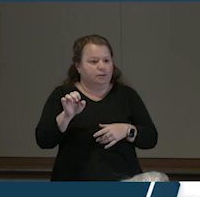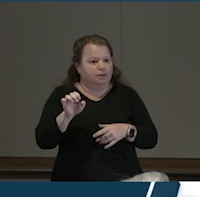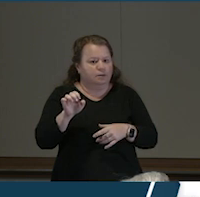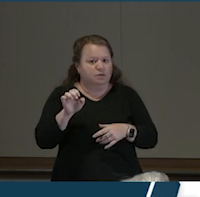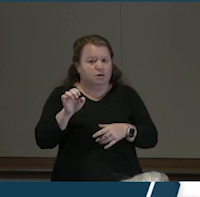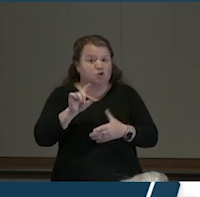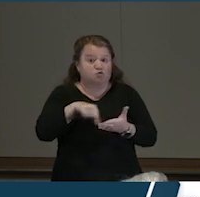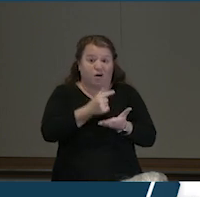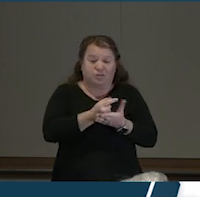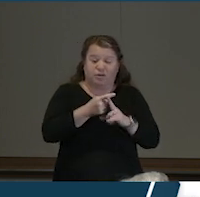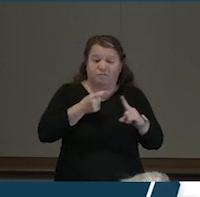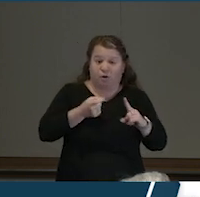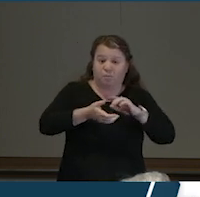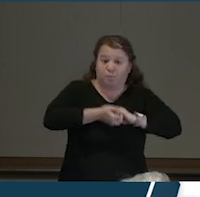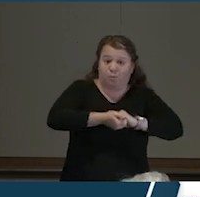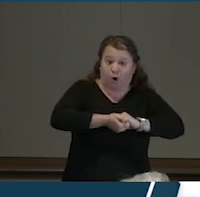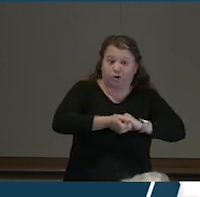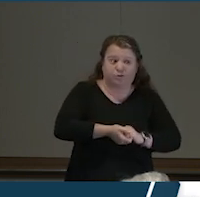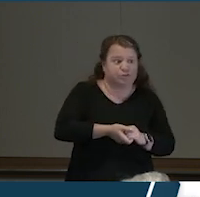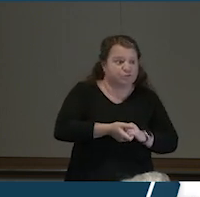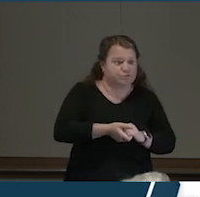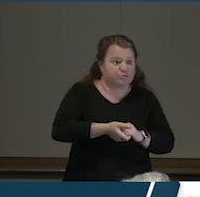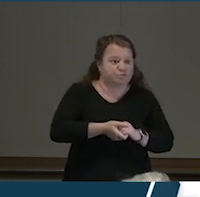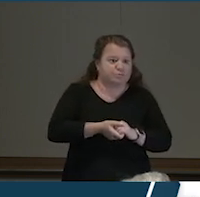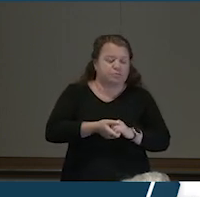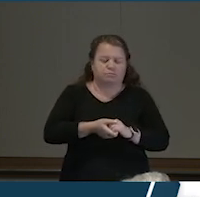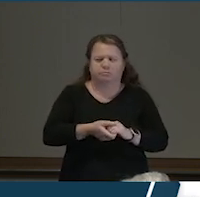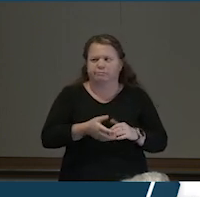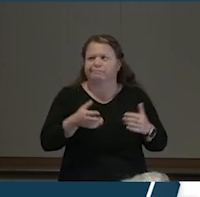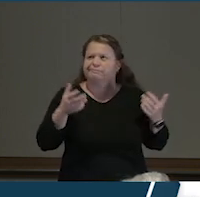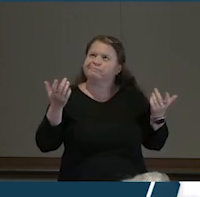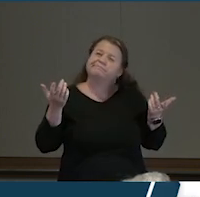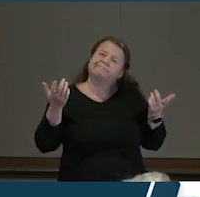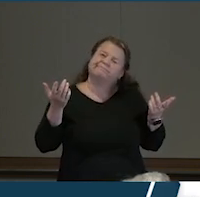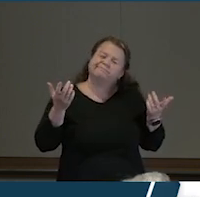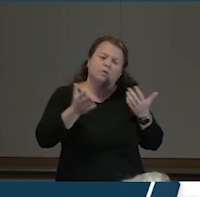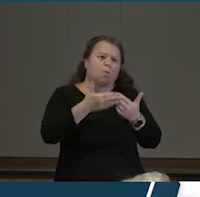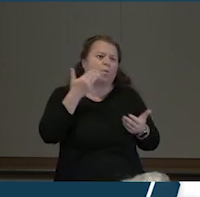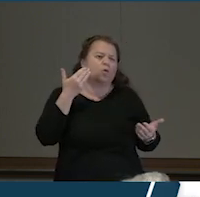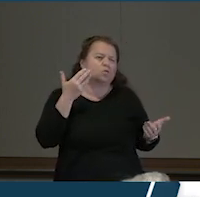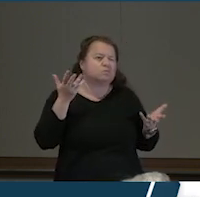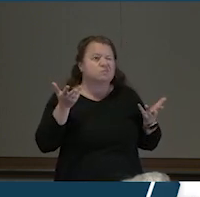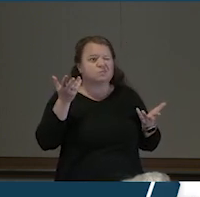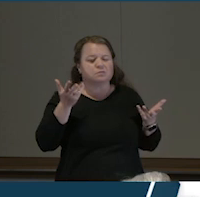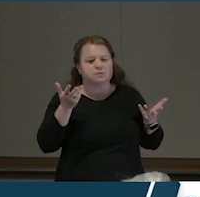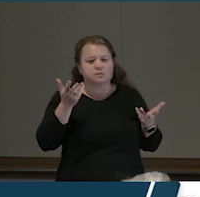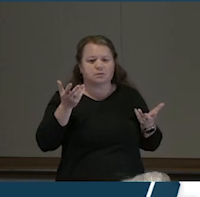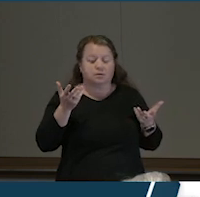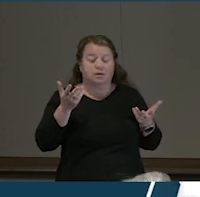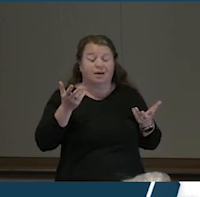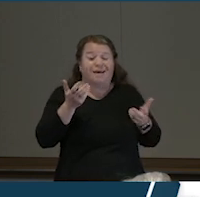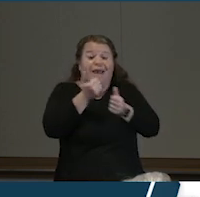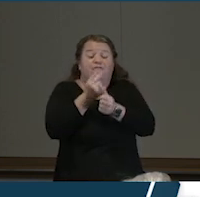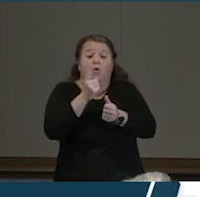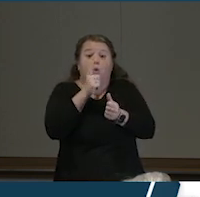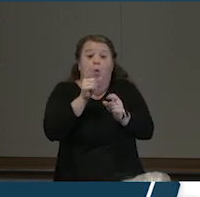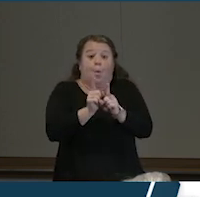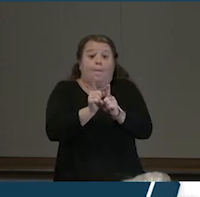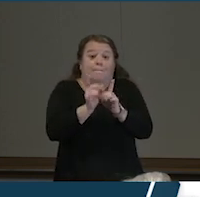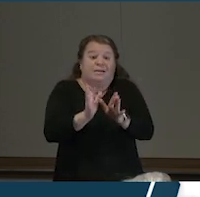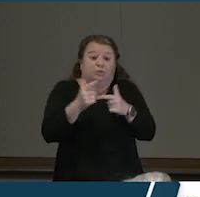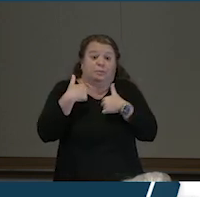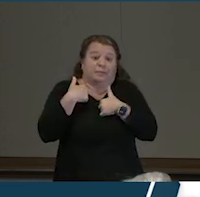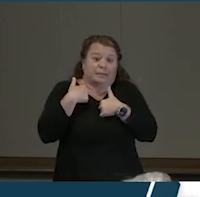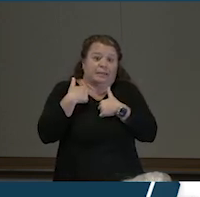graduate. Almost every, what I consider like a mentor to me, to people who are